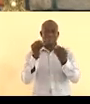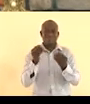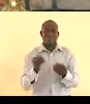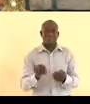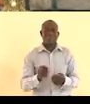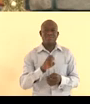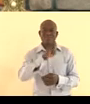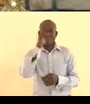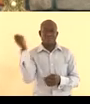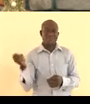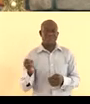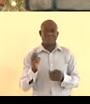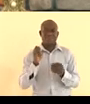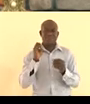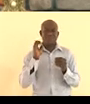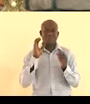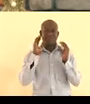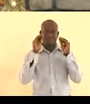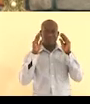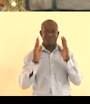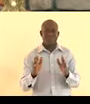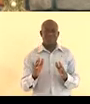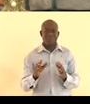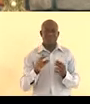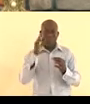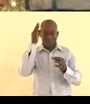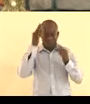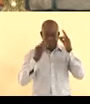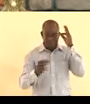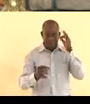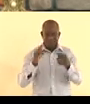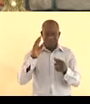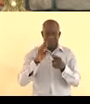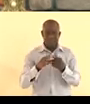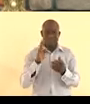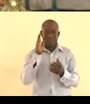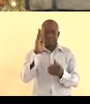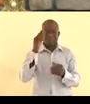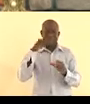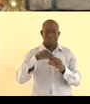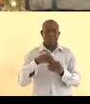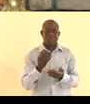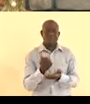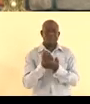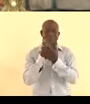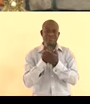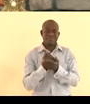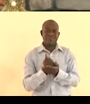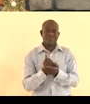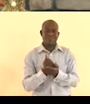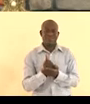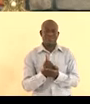coaching. And the teacher decided to be of help.